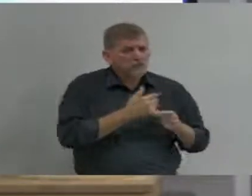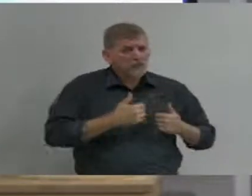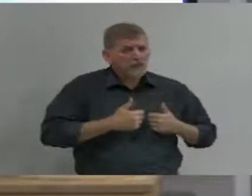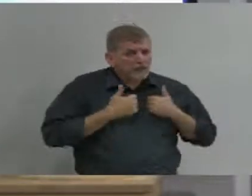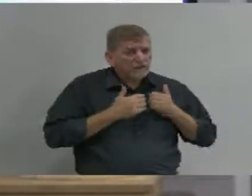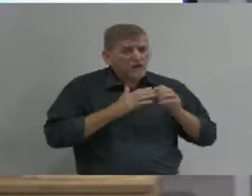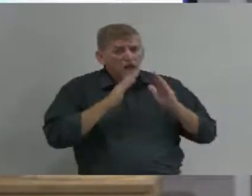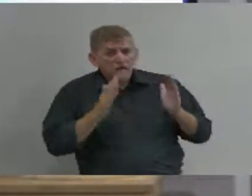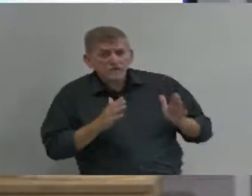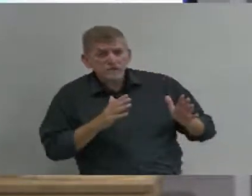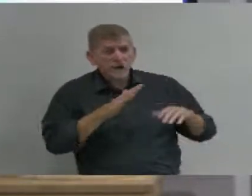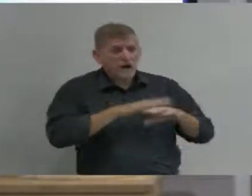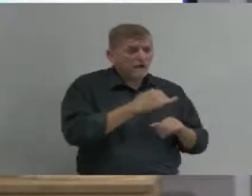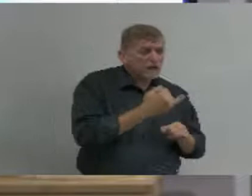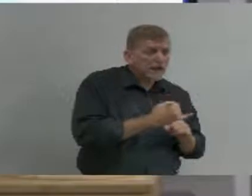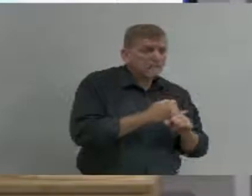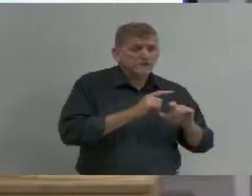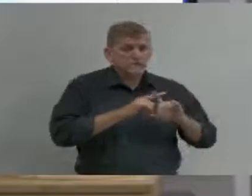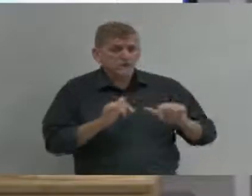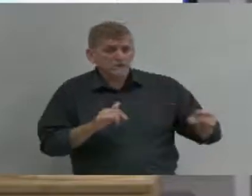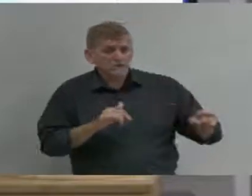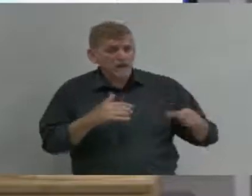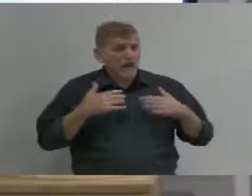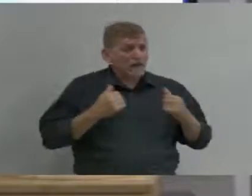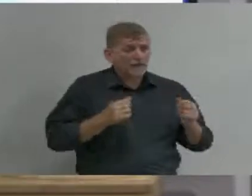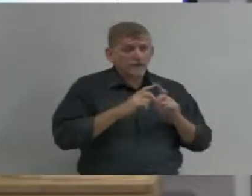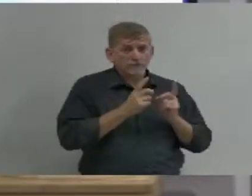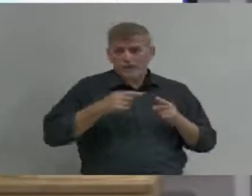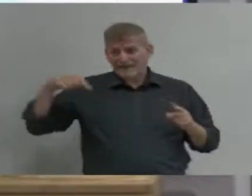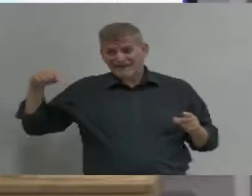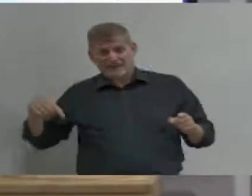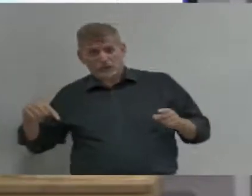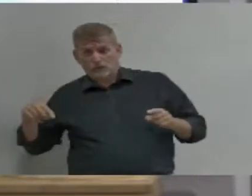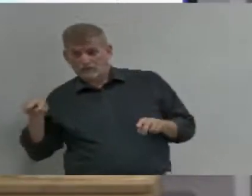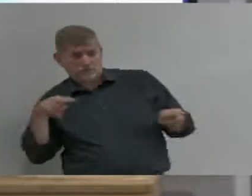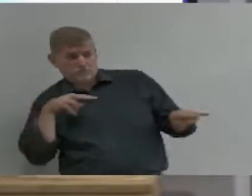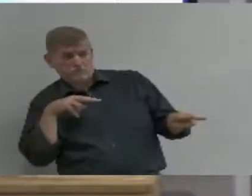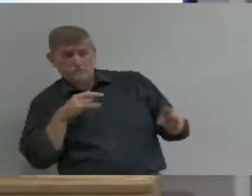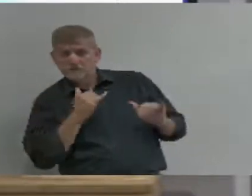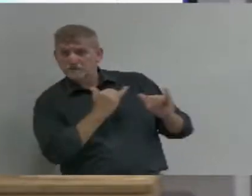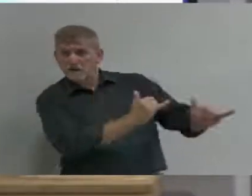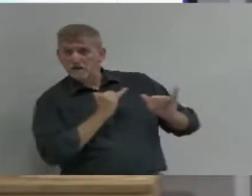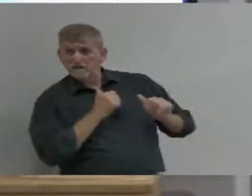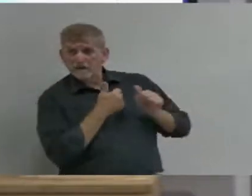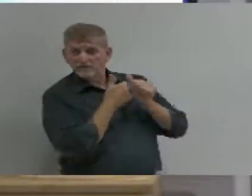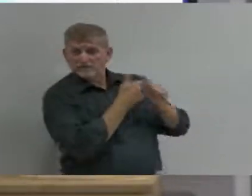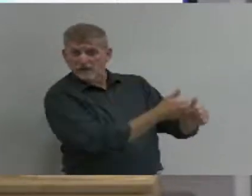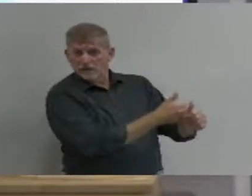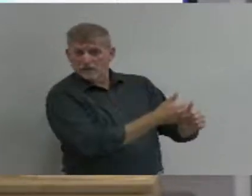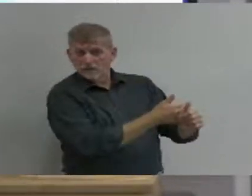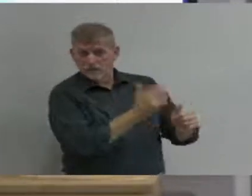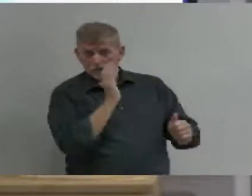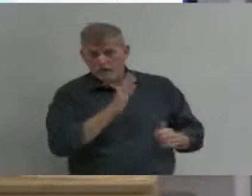Is there anything that the health department is doing to help with Purdue with these cases that are increasing in the houses?